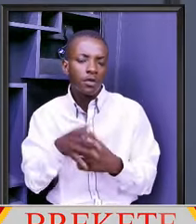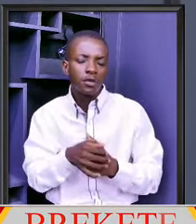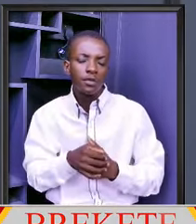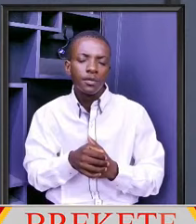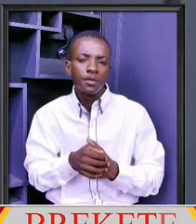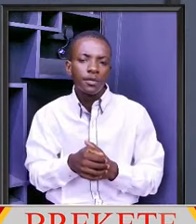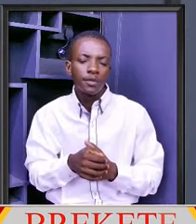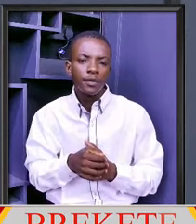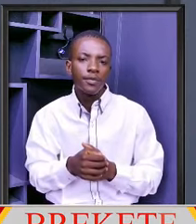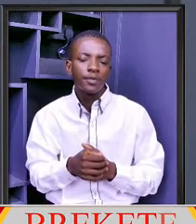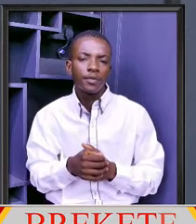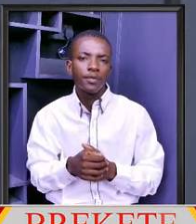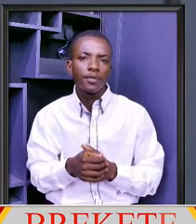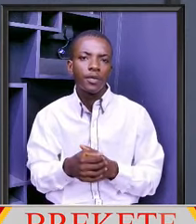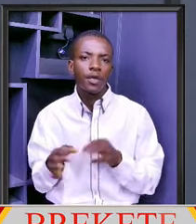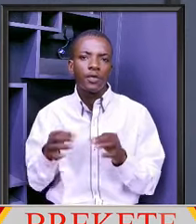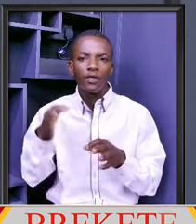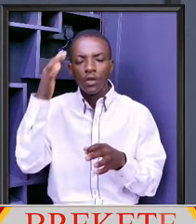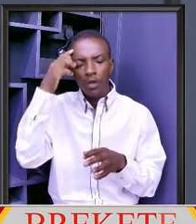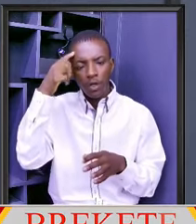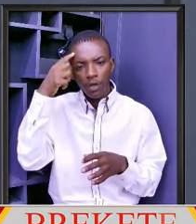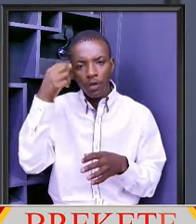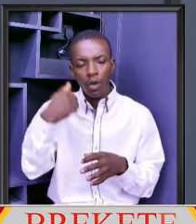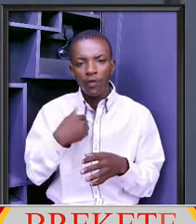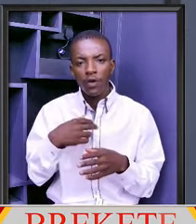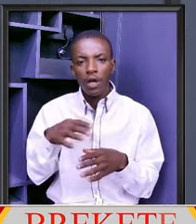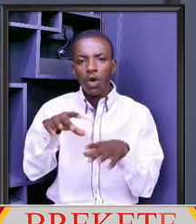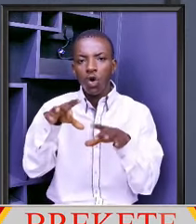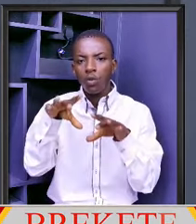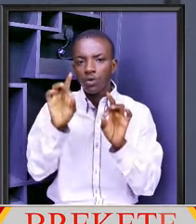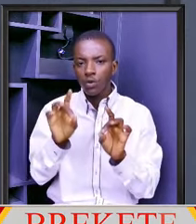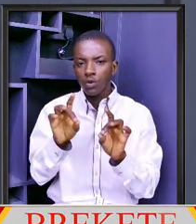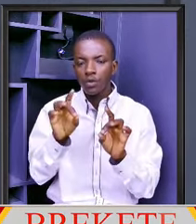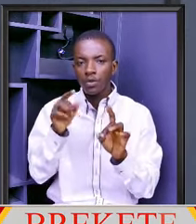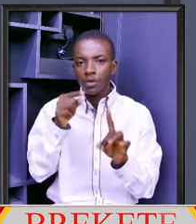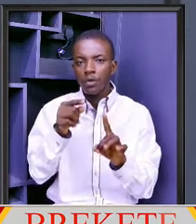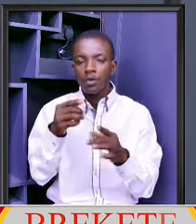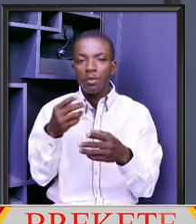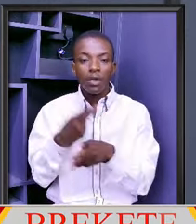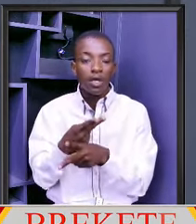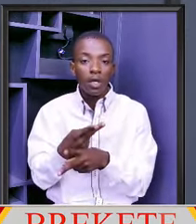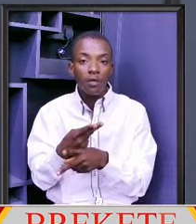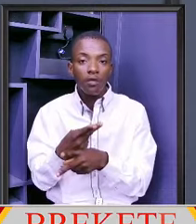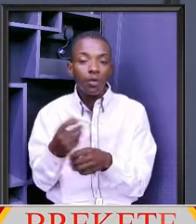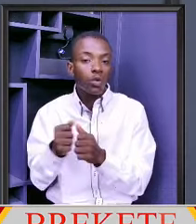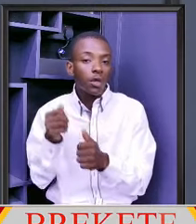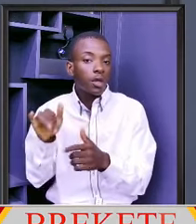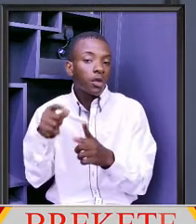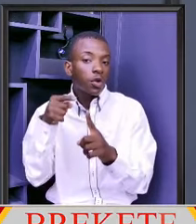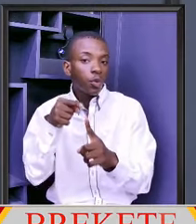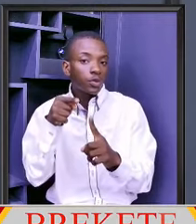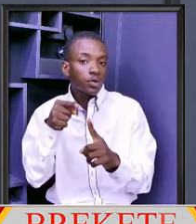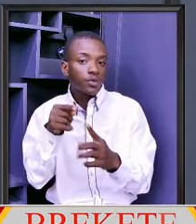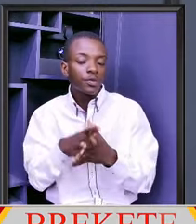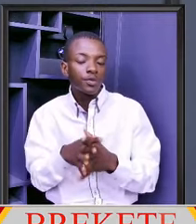forward. If you think you have an option, be careful that option.